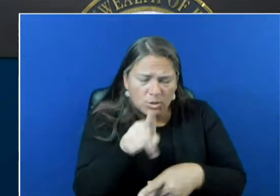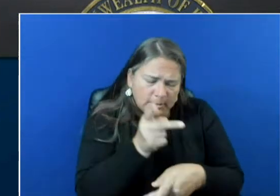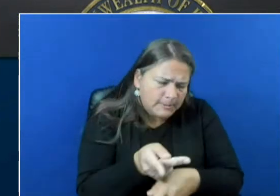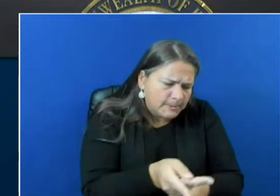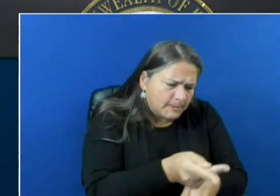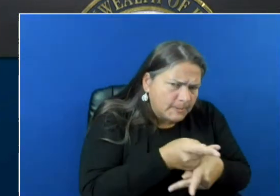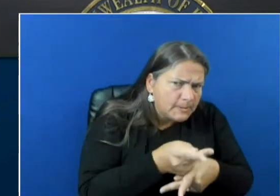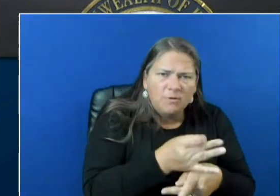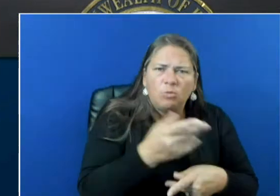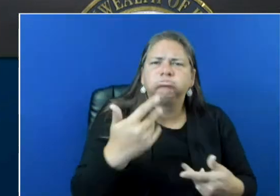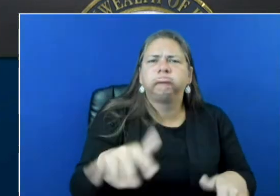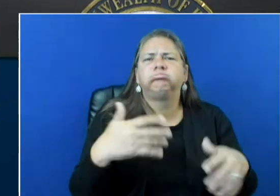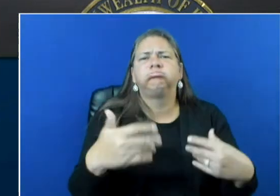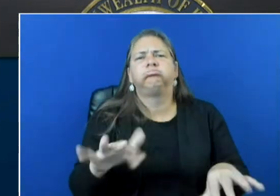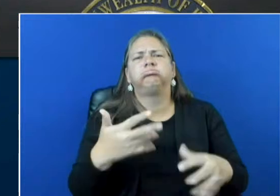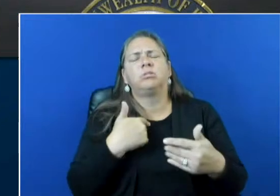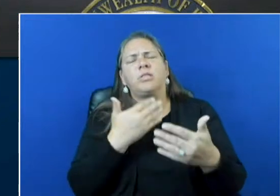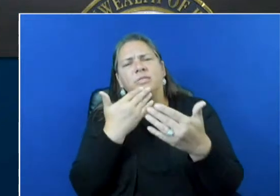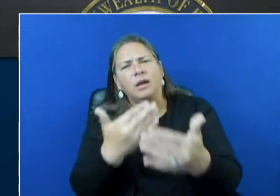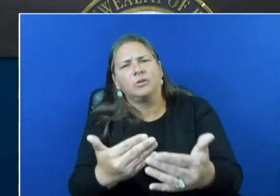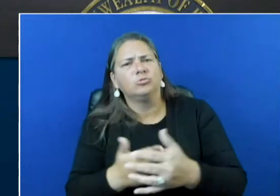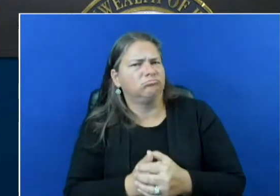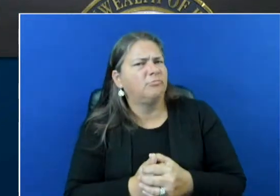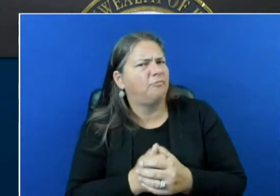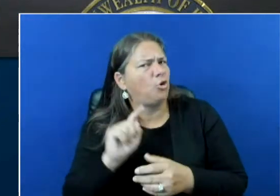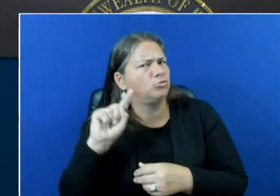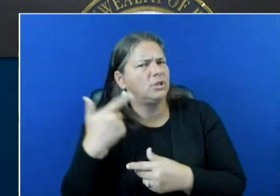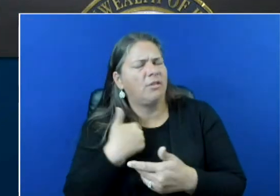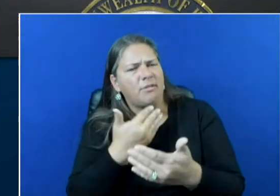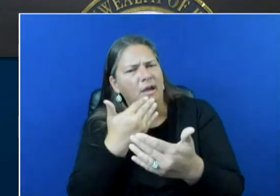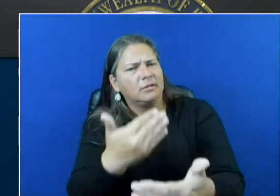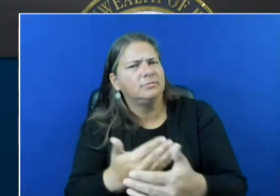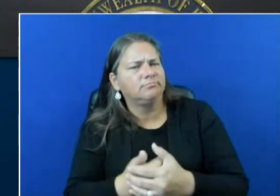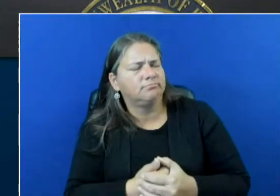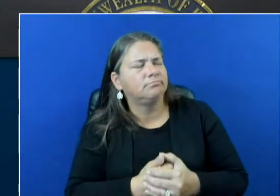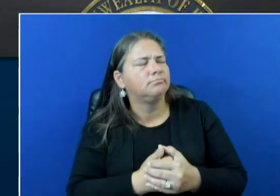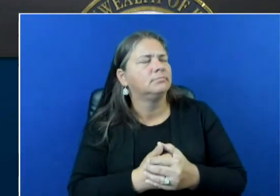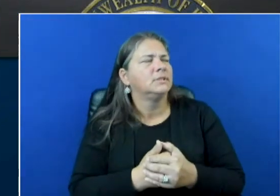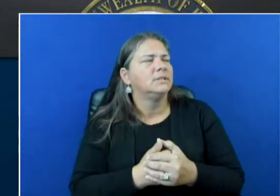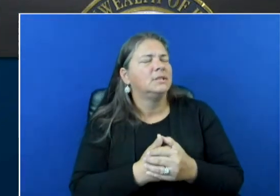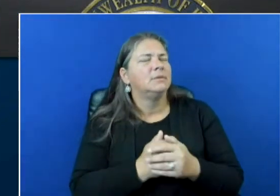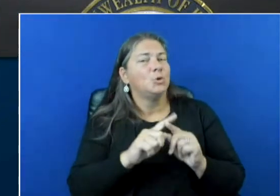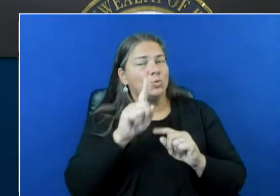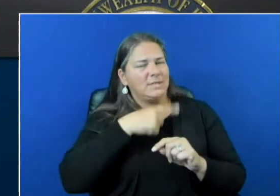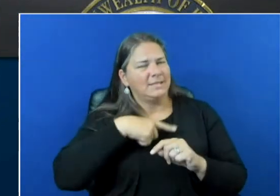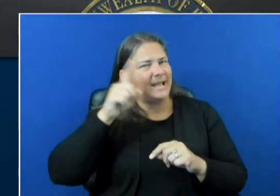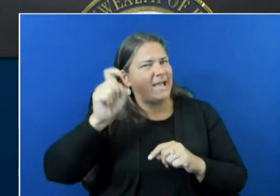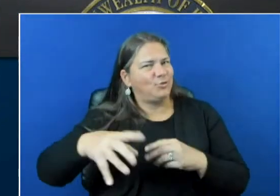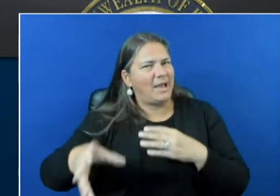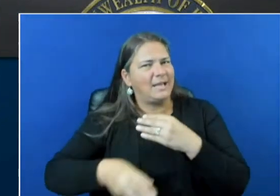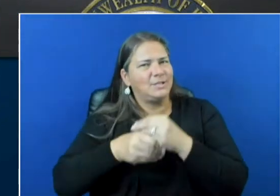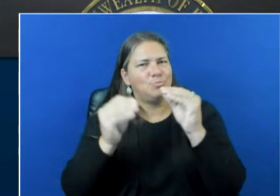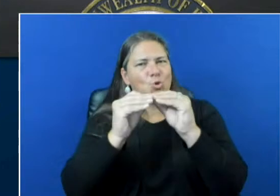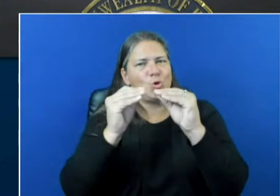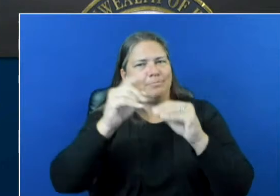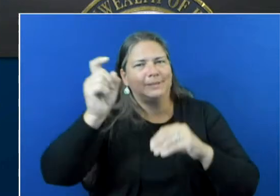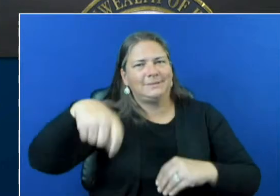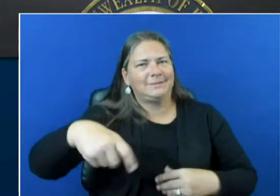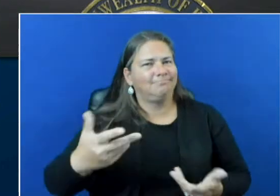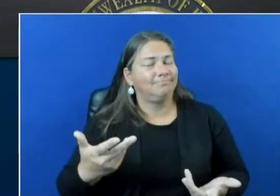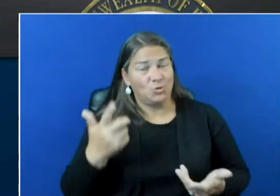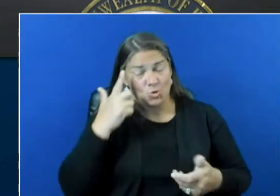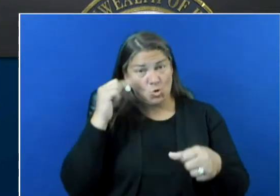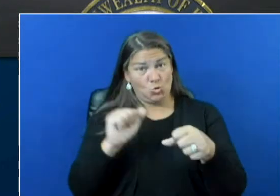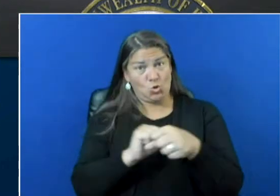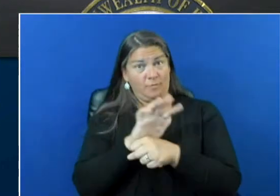where I want to begin. But we need to do more. We know that COVID has come and really, as the governor